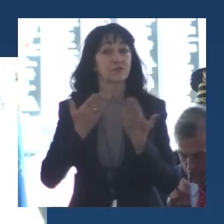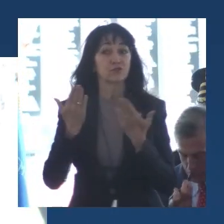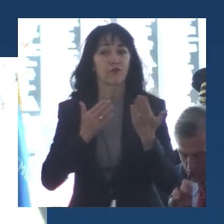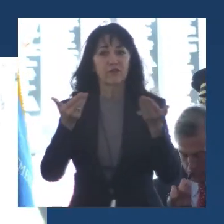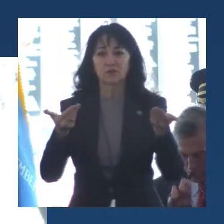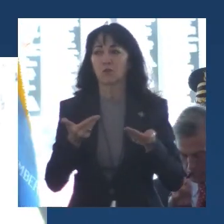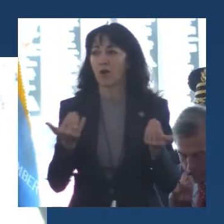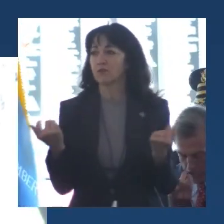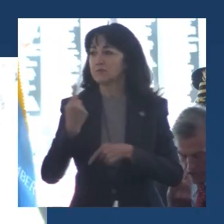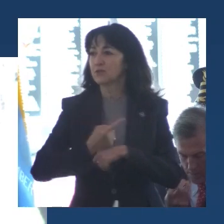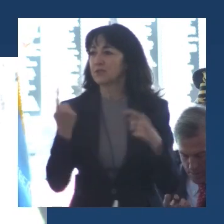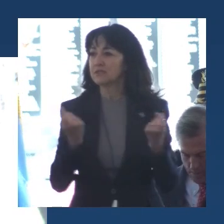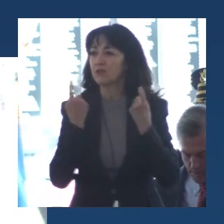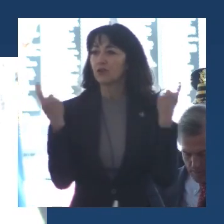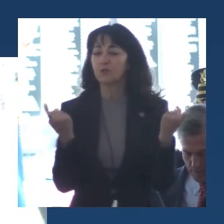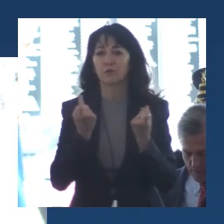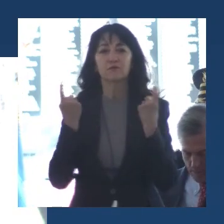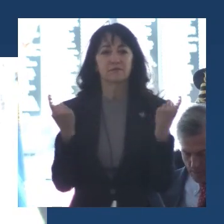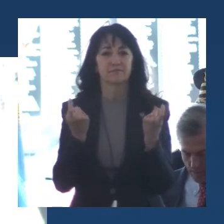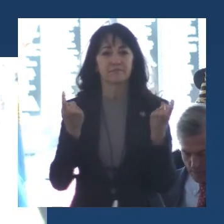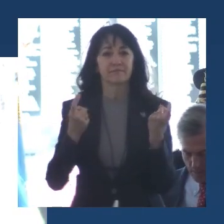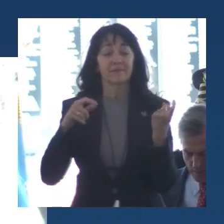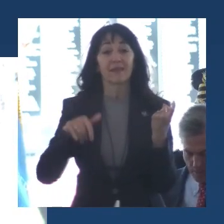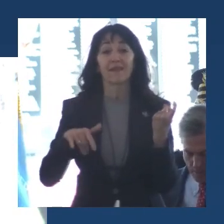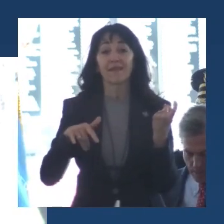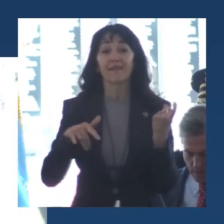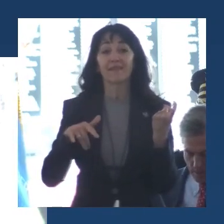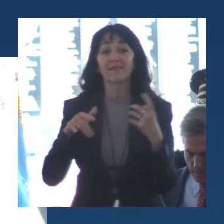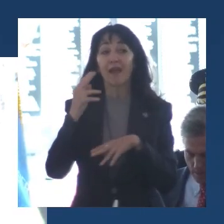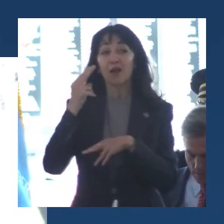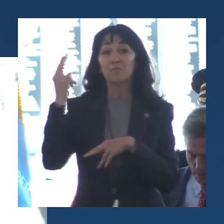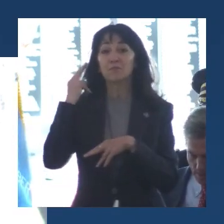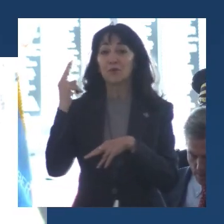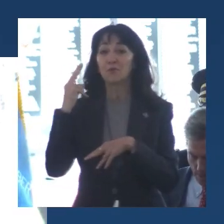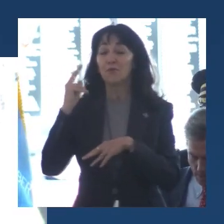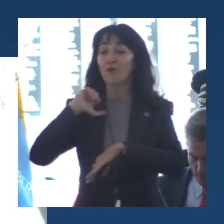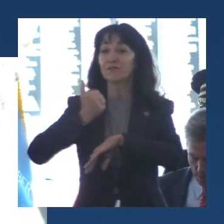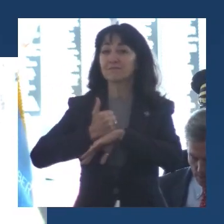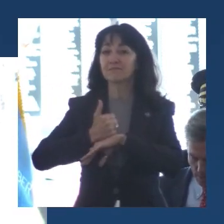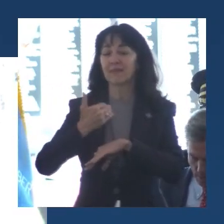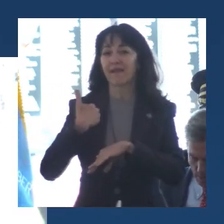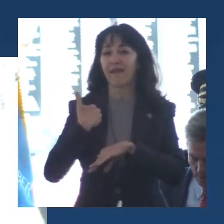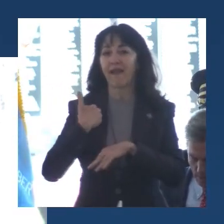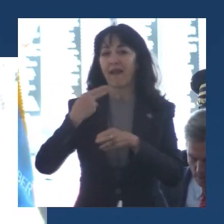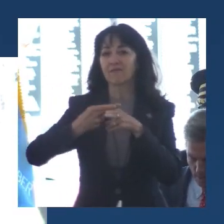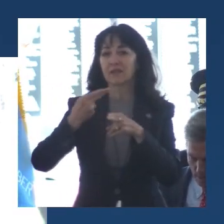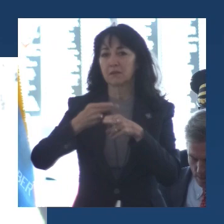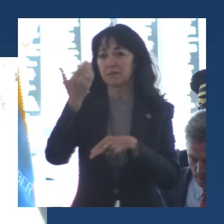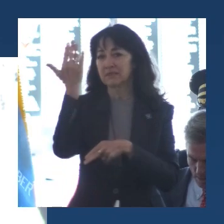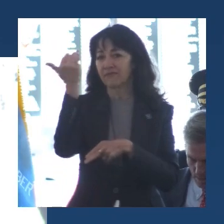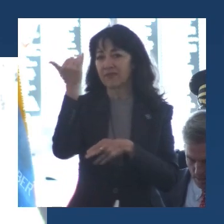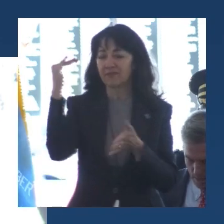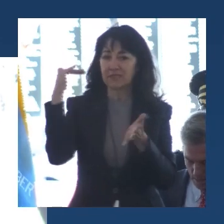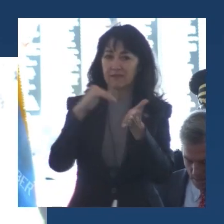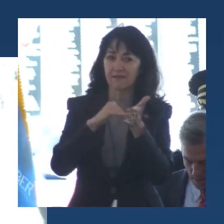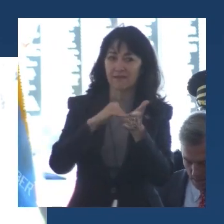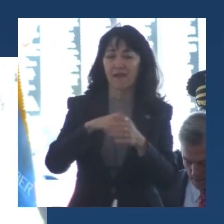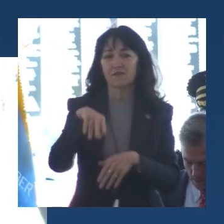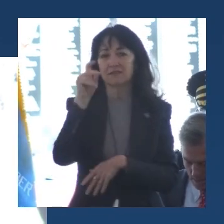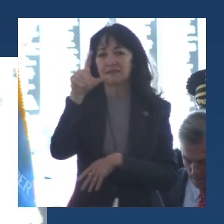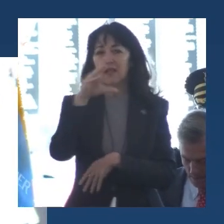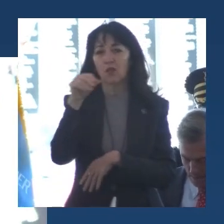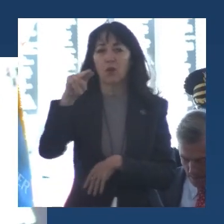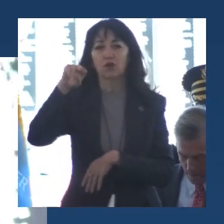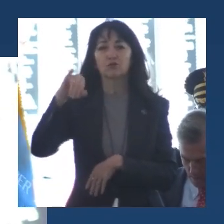ceremony. The war memorial that stands before us contains the names of 15,000 Delaware and New